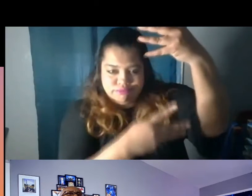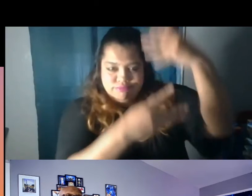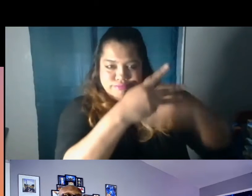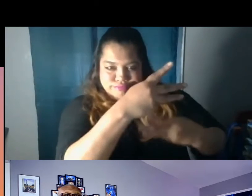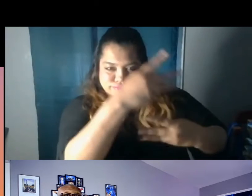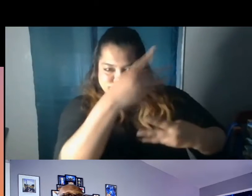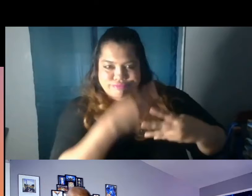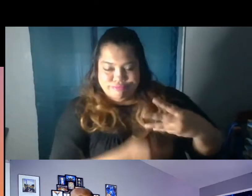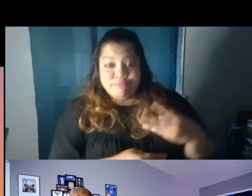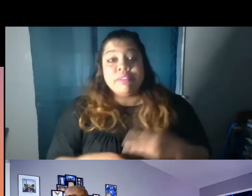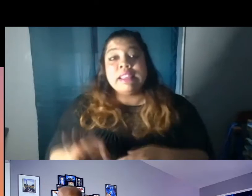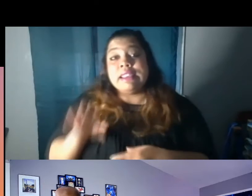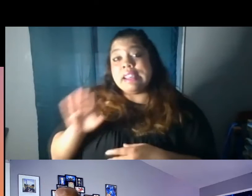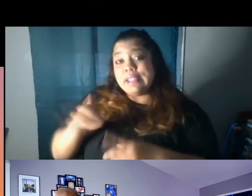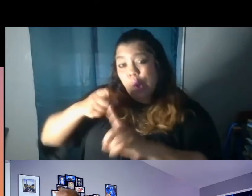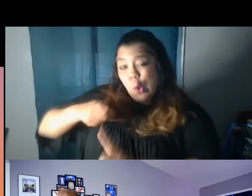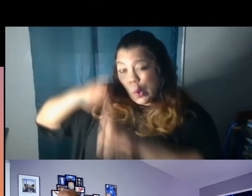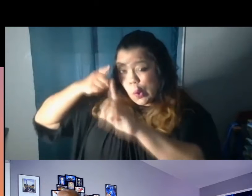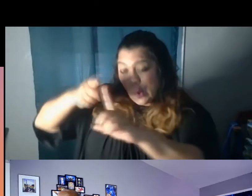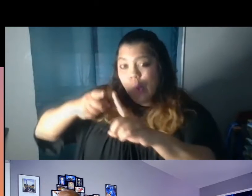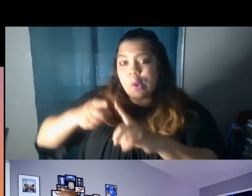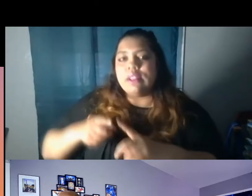an active, which is an acronym,